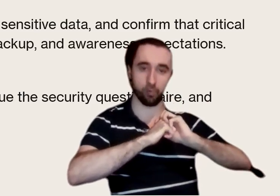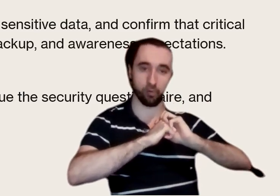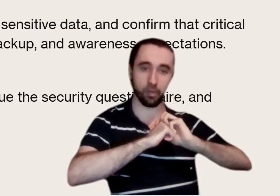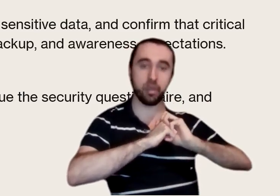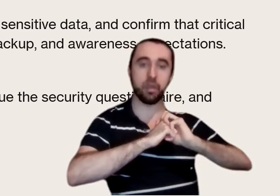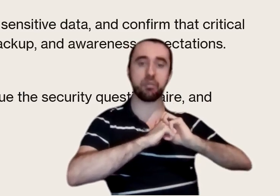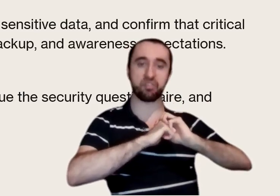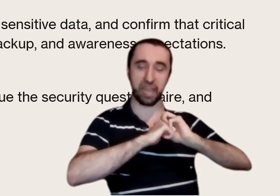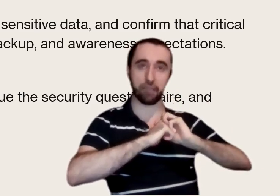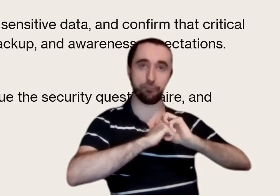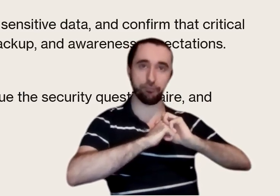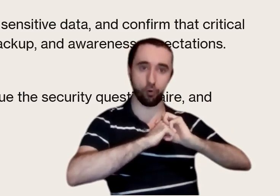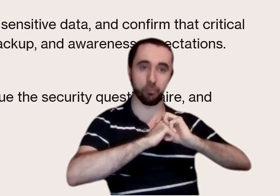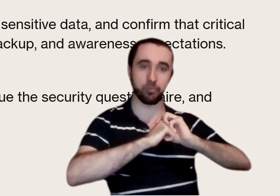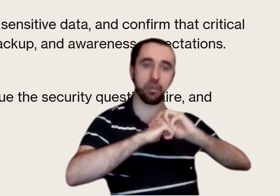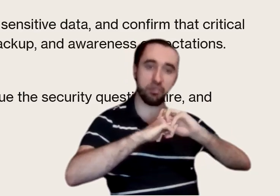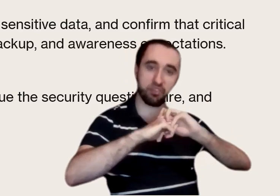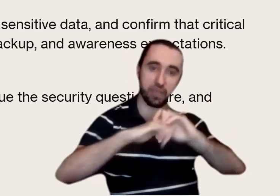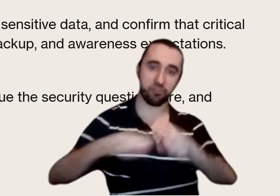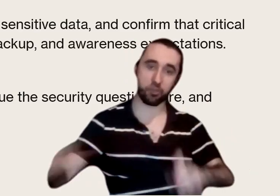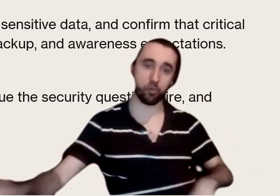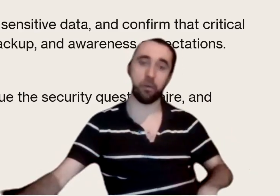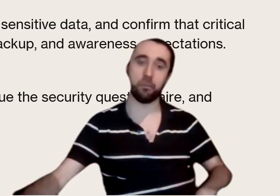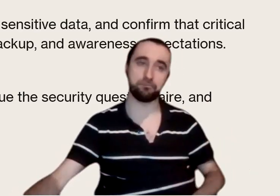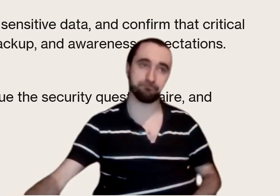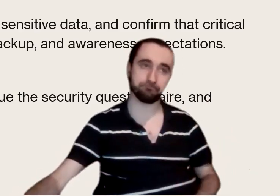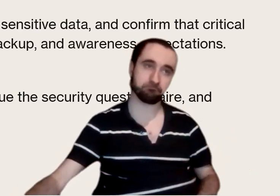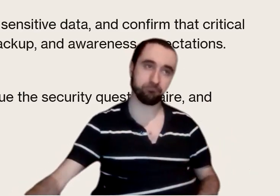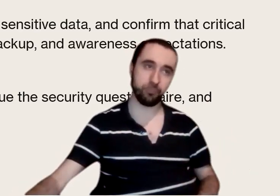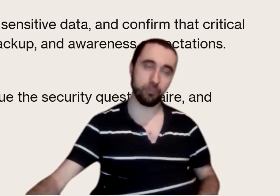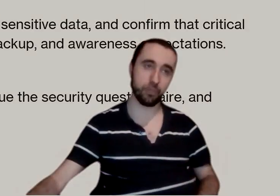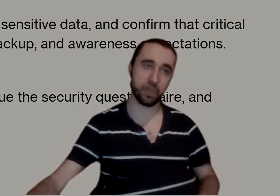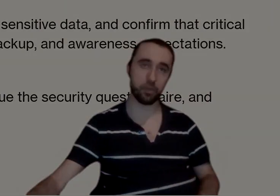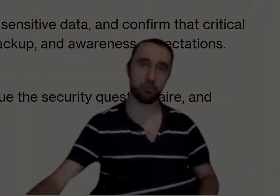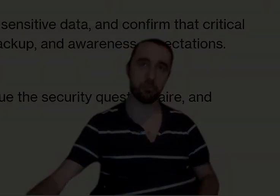Webinar 4. Stay informed, stay secure. Thank you.